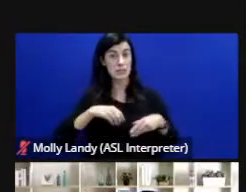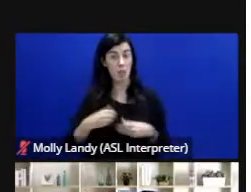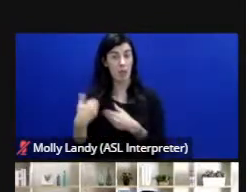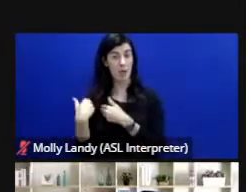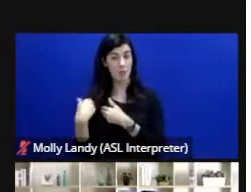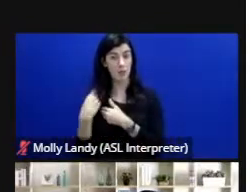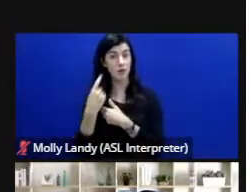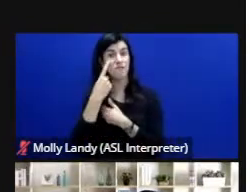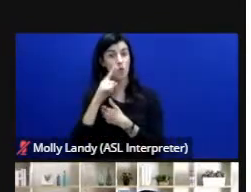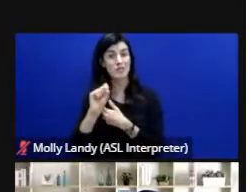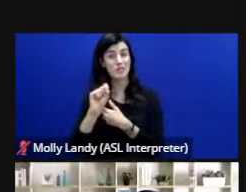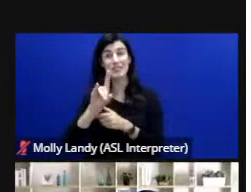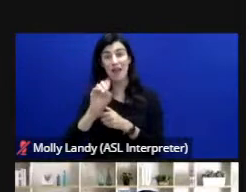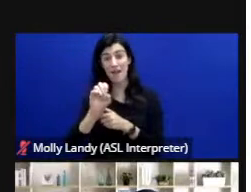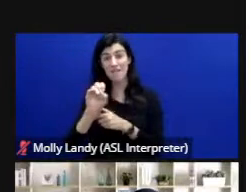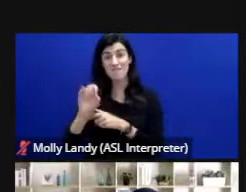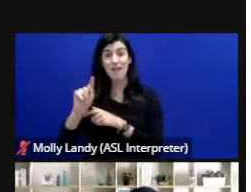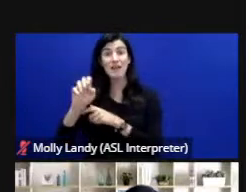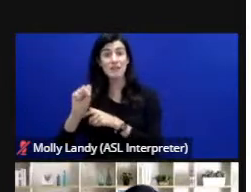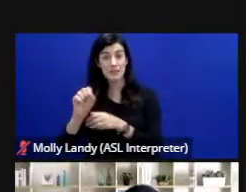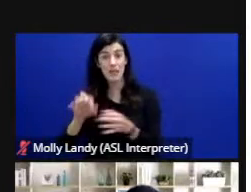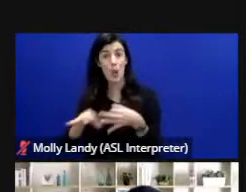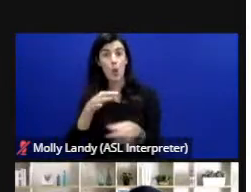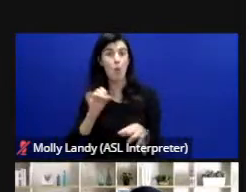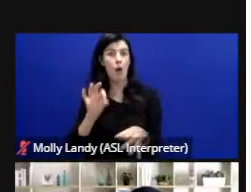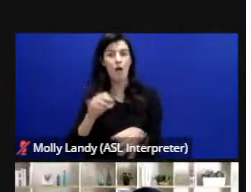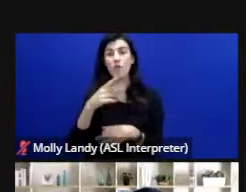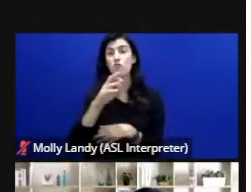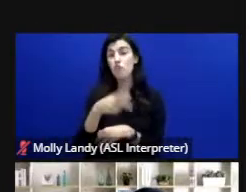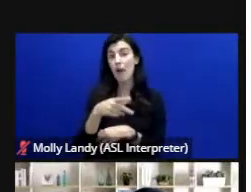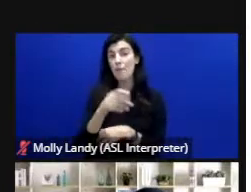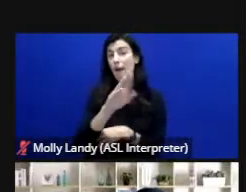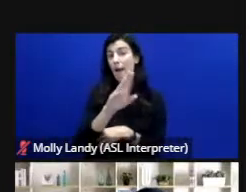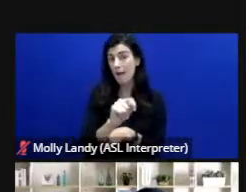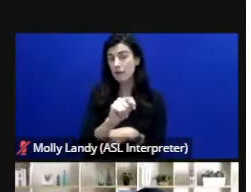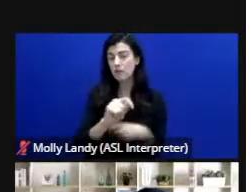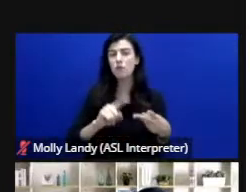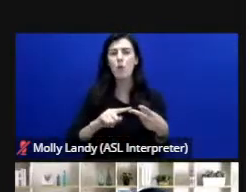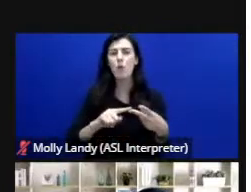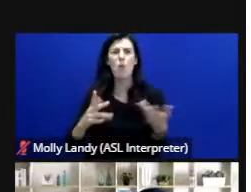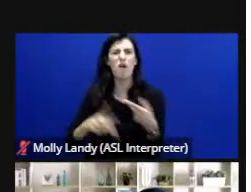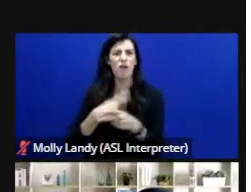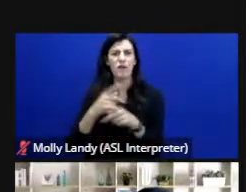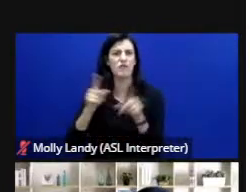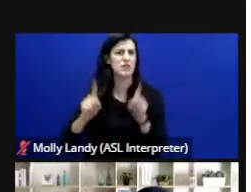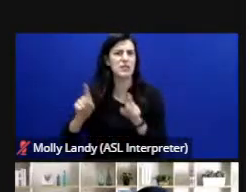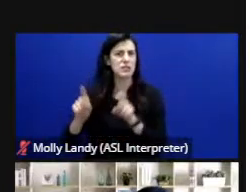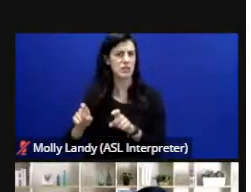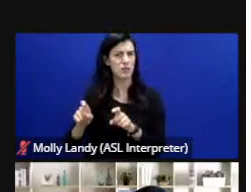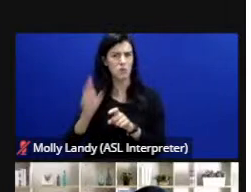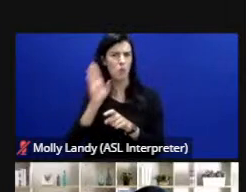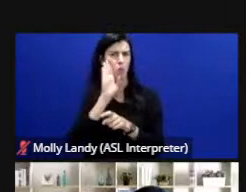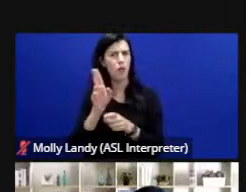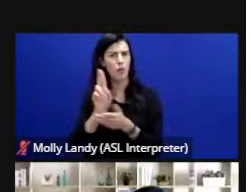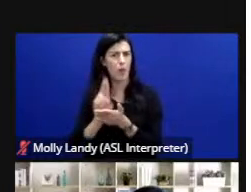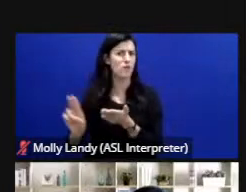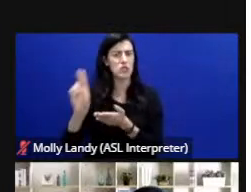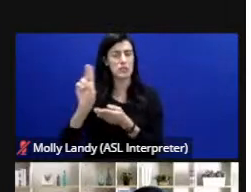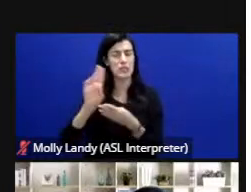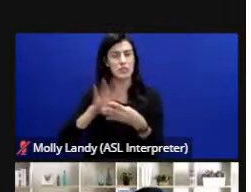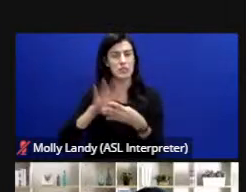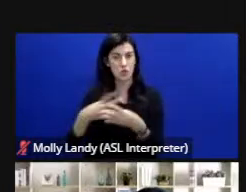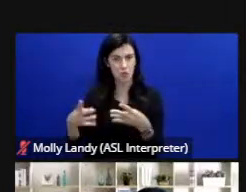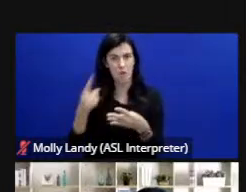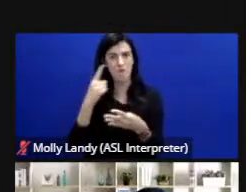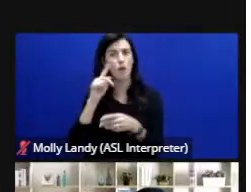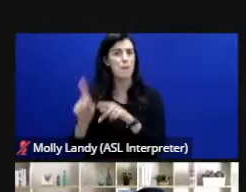any side effects in lieu of the PrEP Act? And what type of testing would the university schedule for people that cannot take the